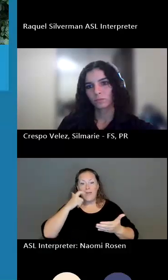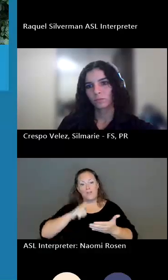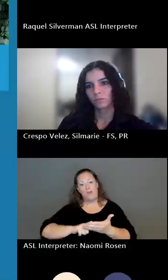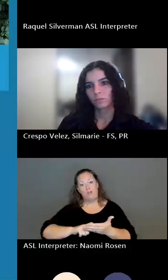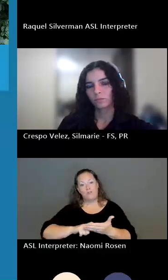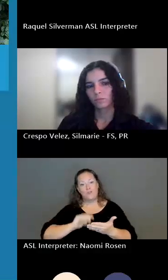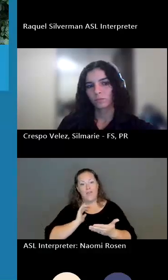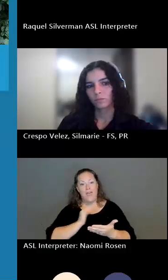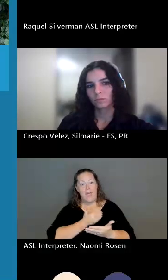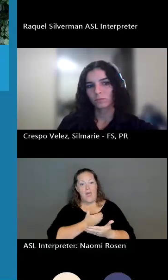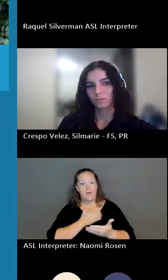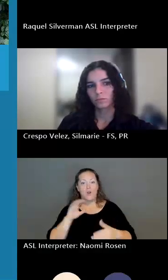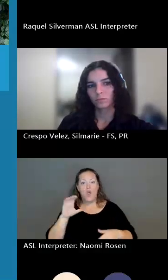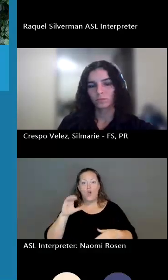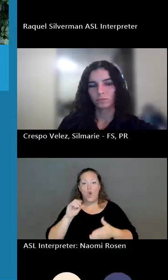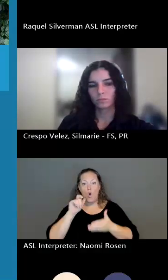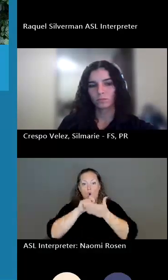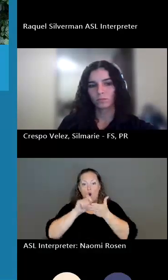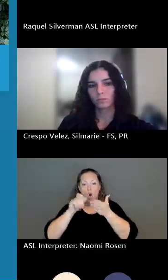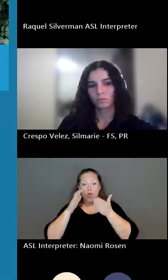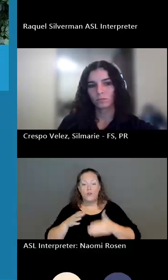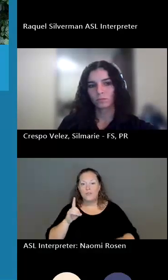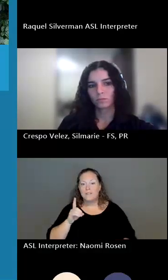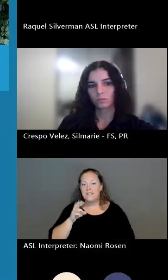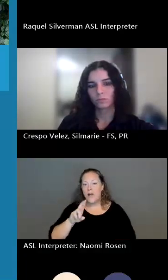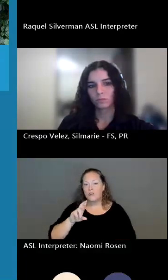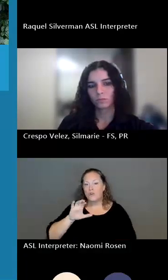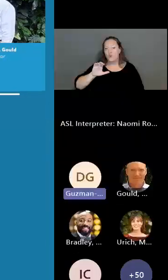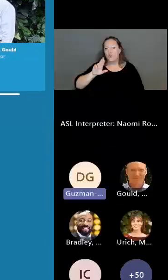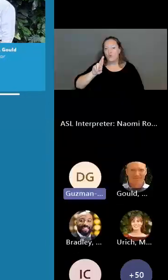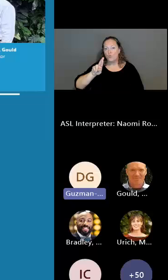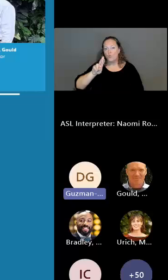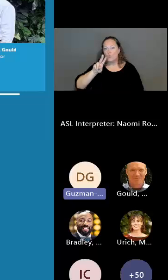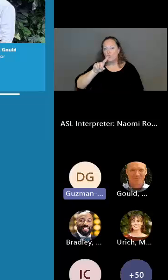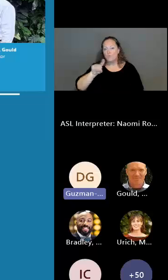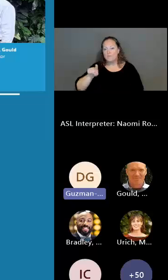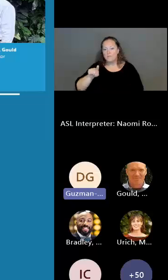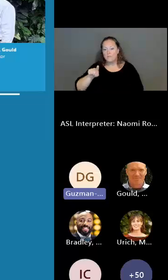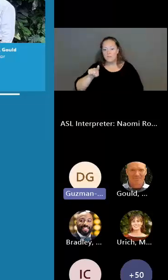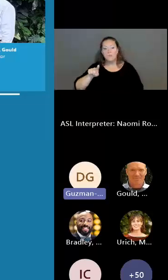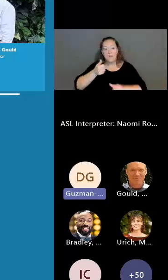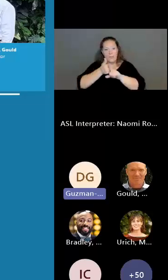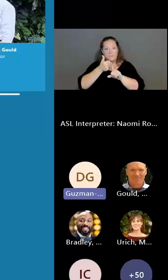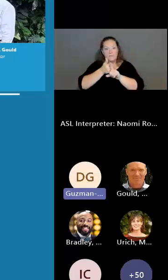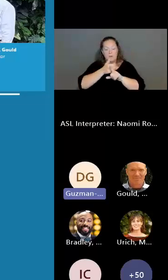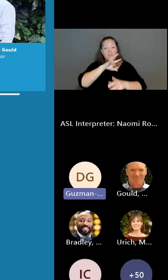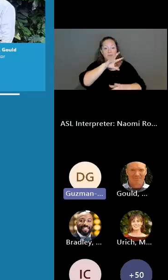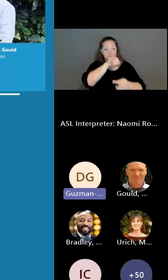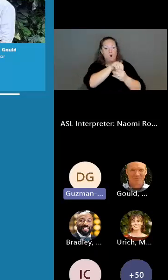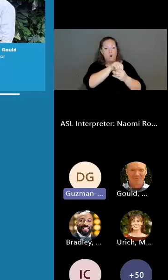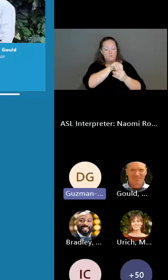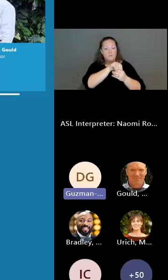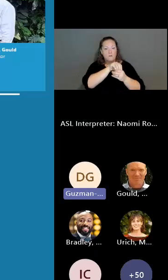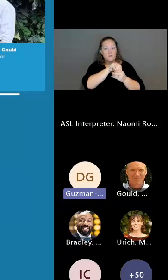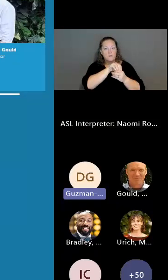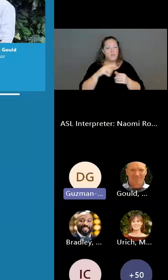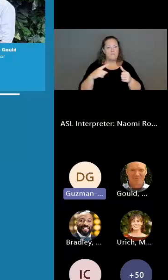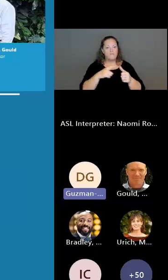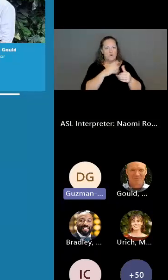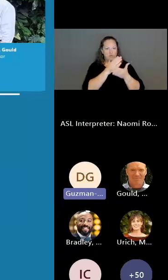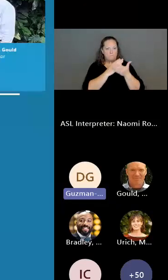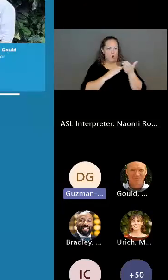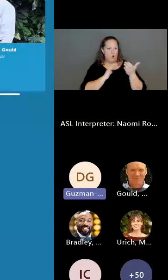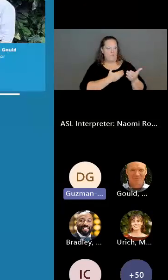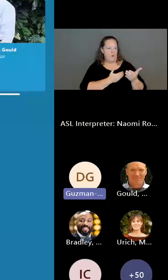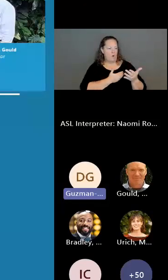our co-authors, Dr. Luis Rodriguez Cruz, who was involved in the first portion of